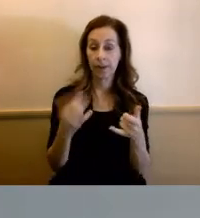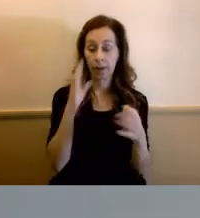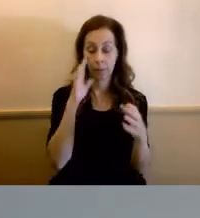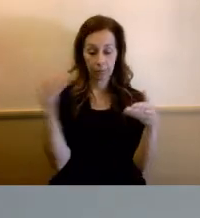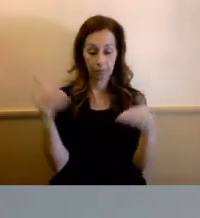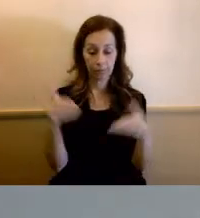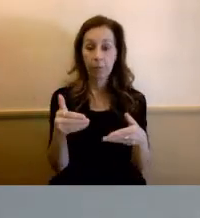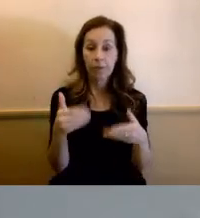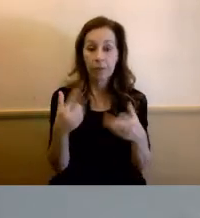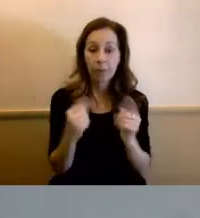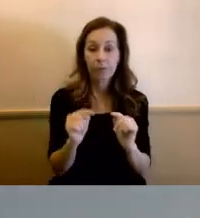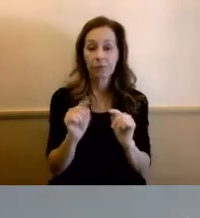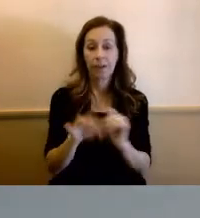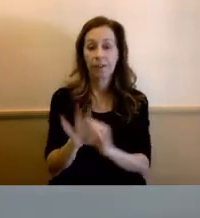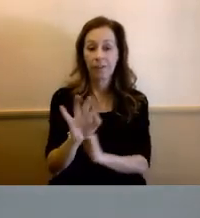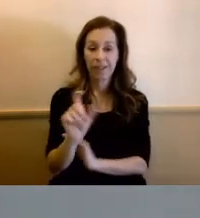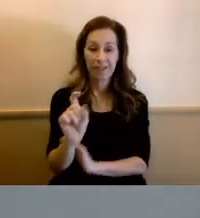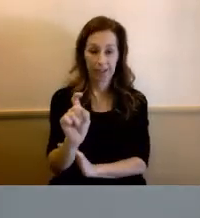x. Okay.